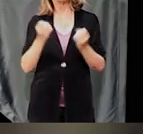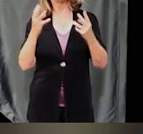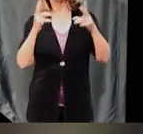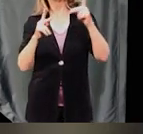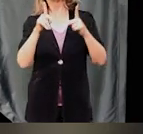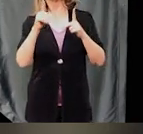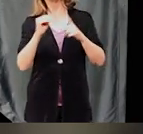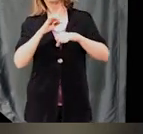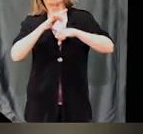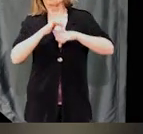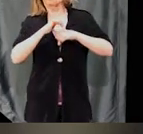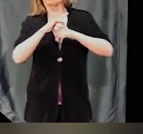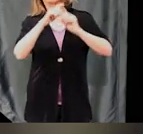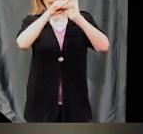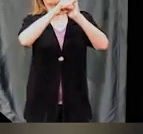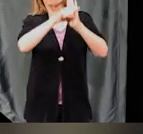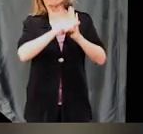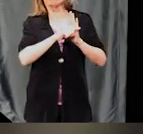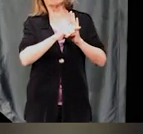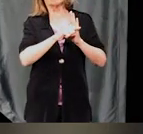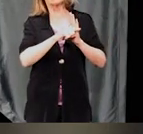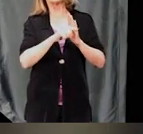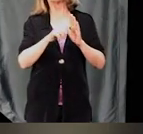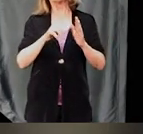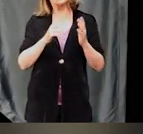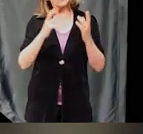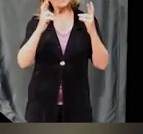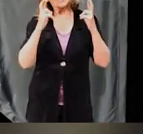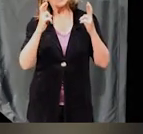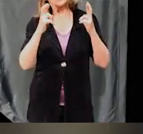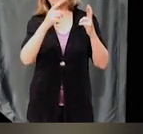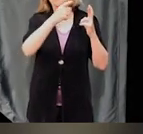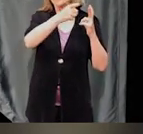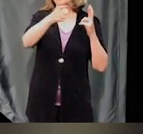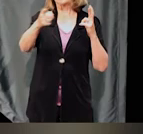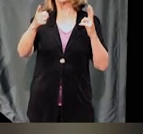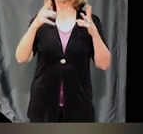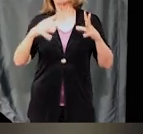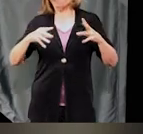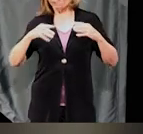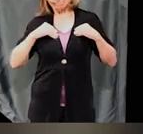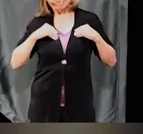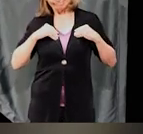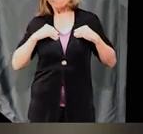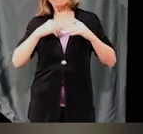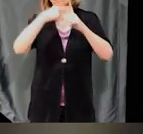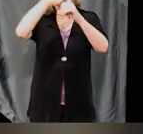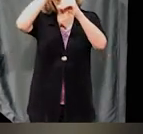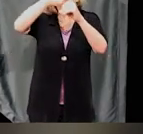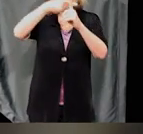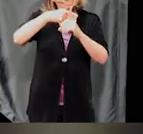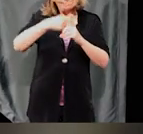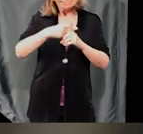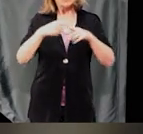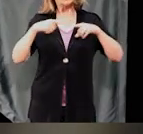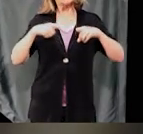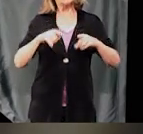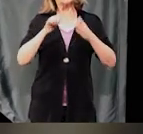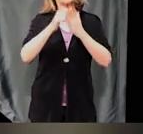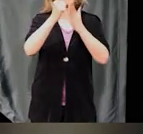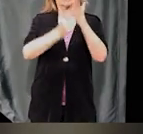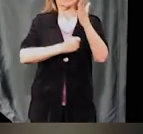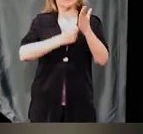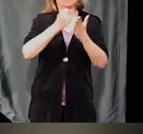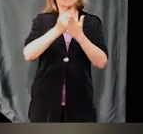might. But hopefully, more times than not, we embrace and celebrate the silver linings we have found along our journey and that